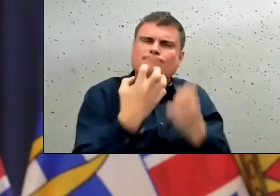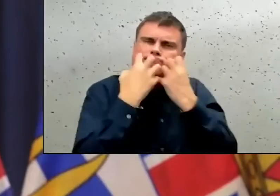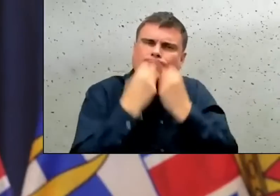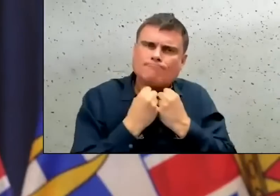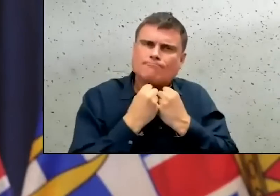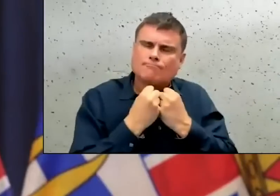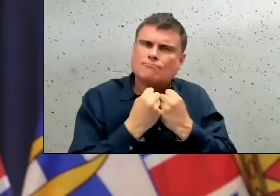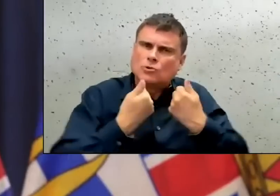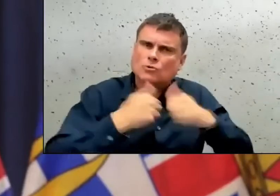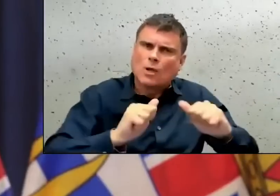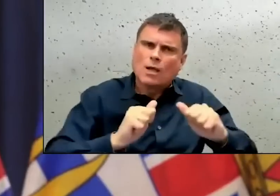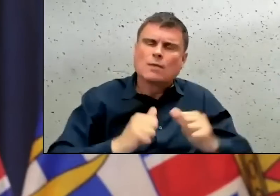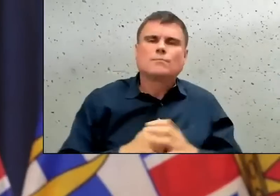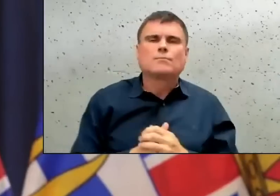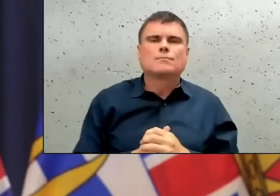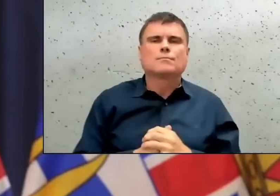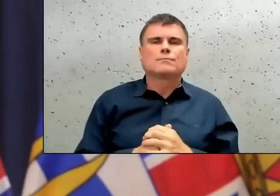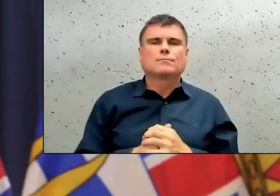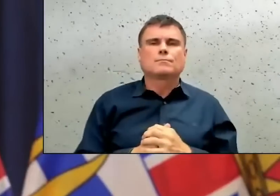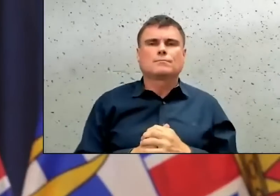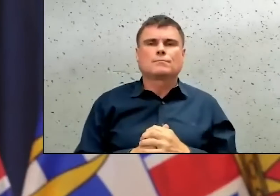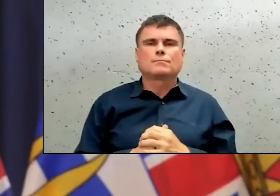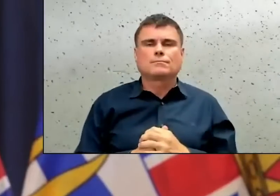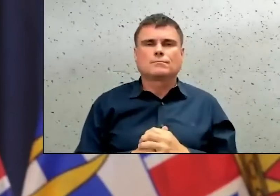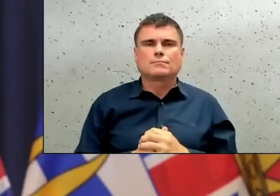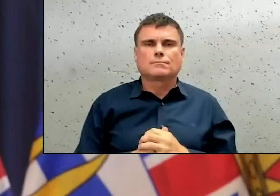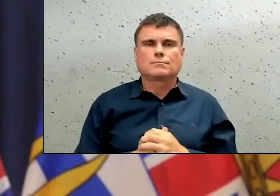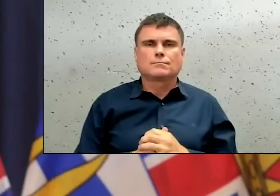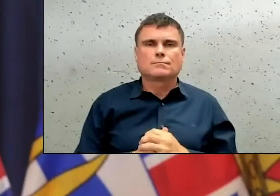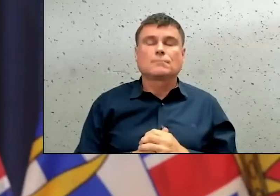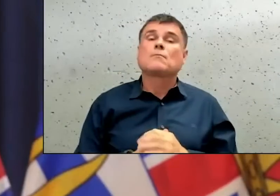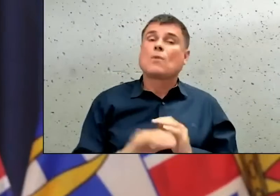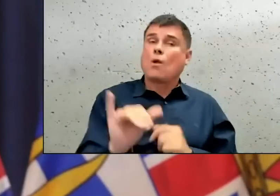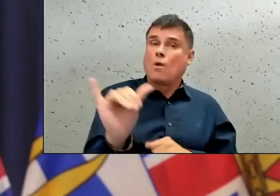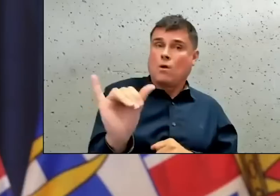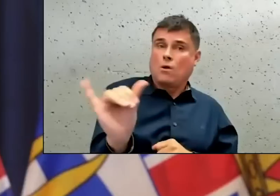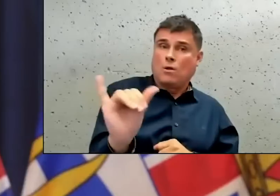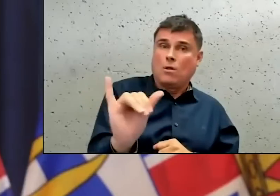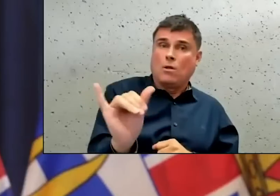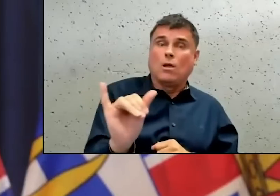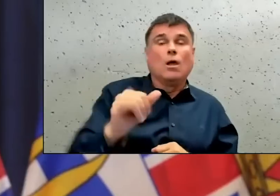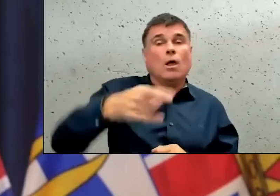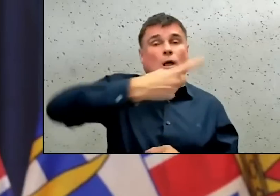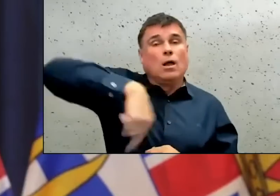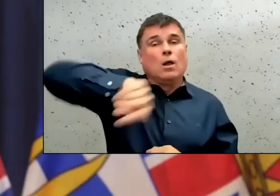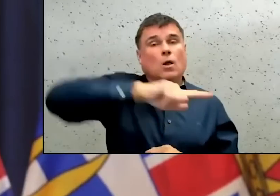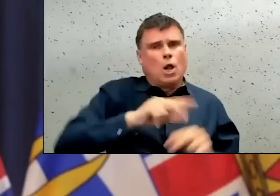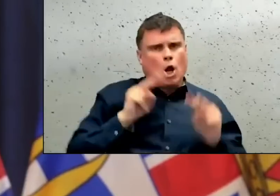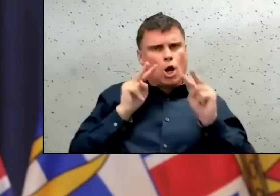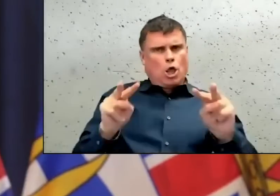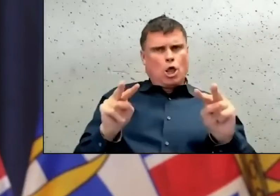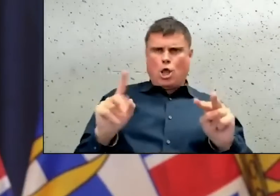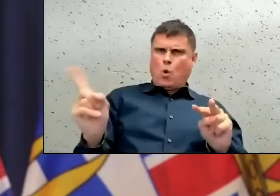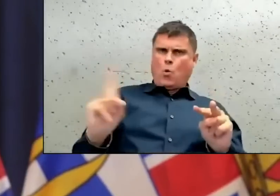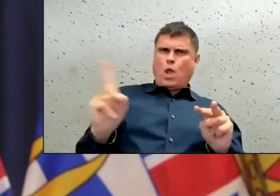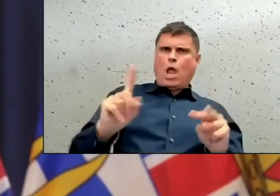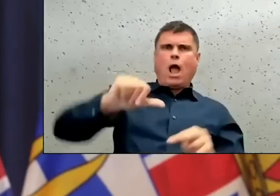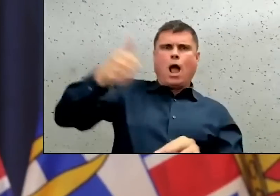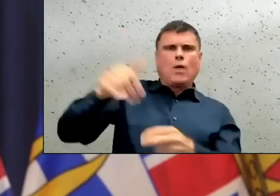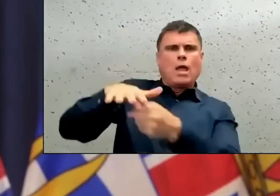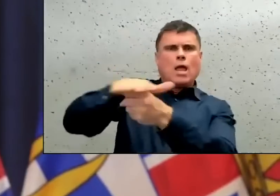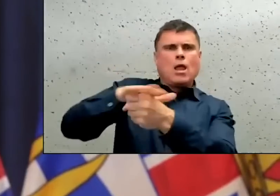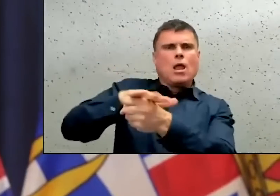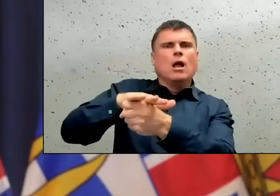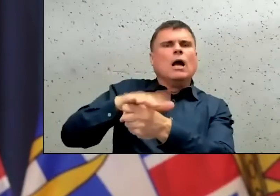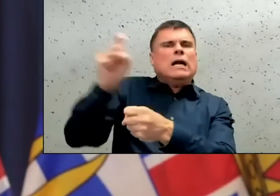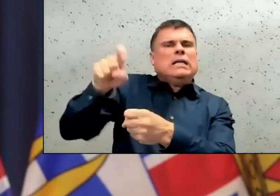Having said that, we are also looking at where other booster doses might be needed in our community for those who are most